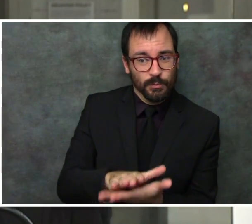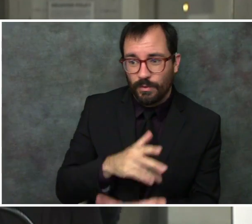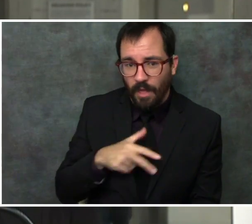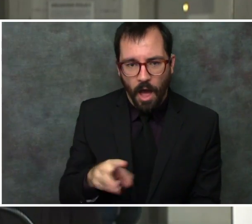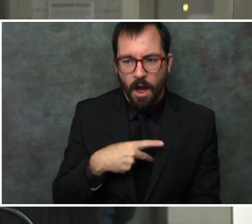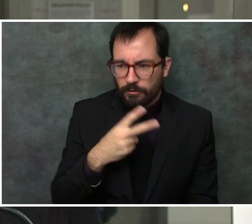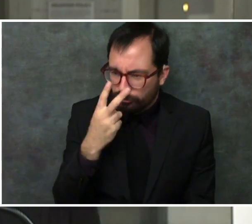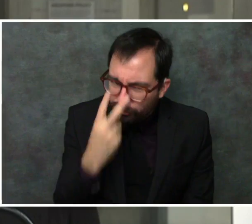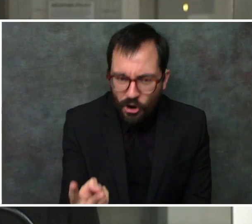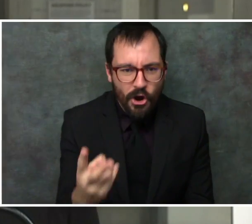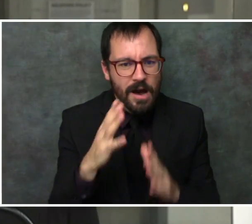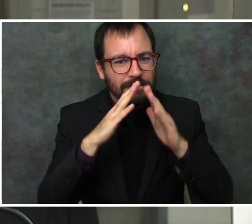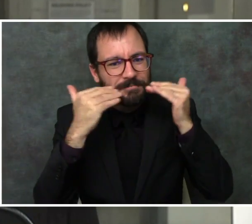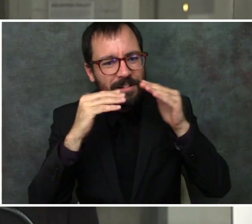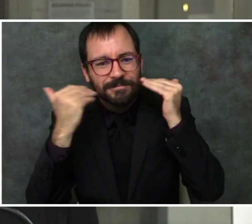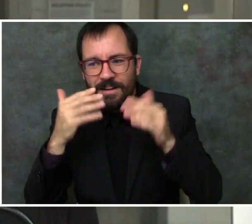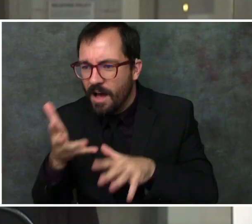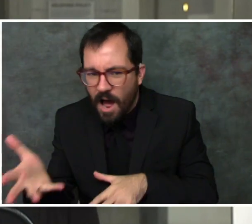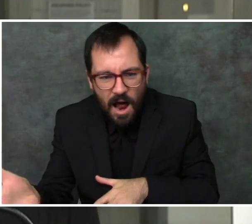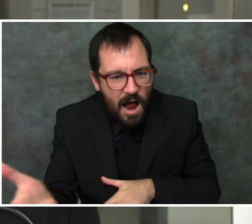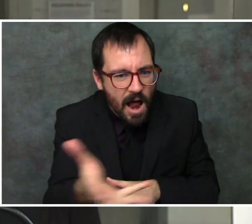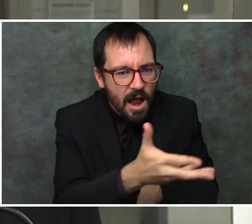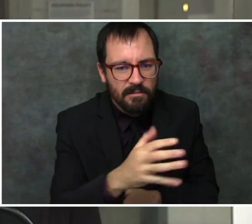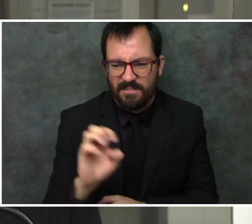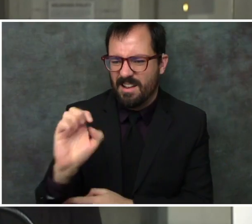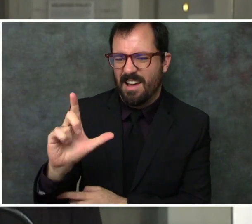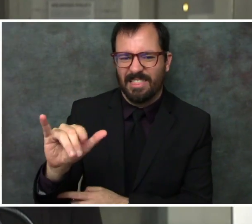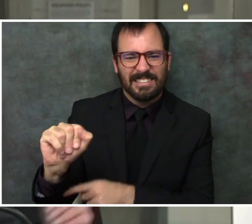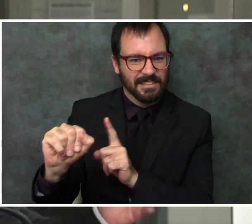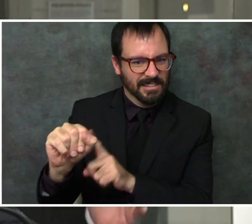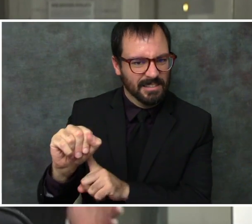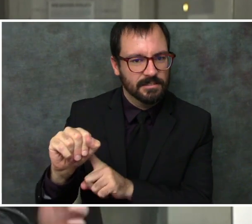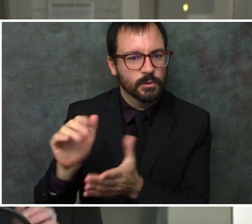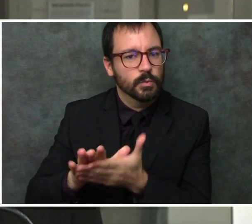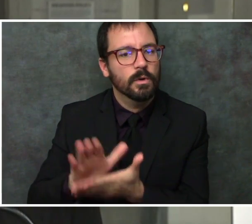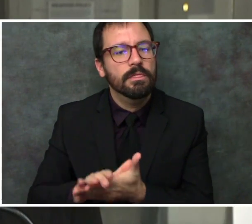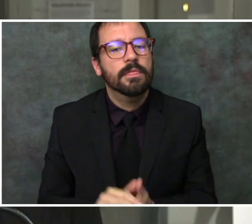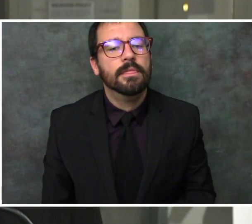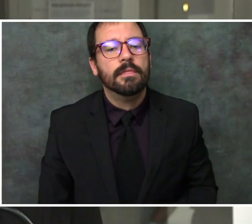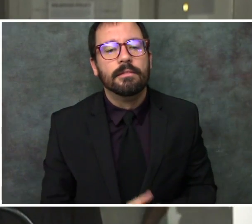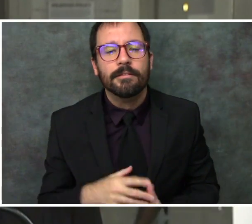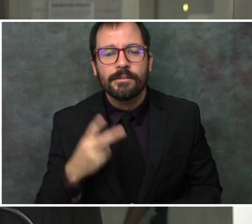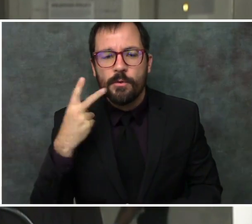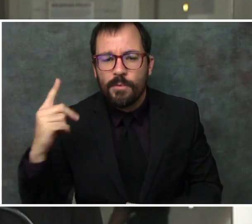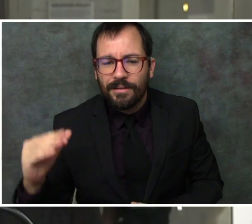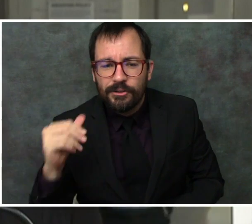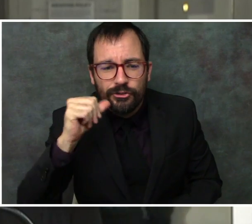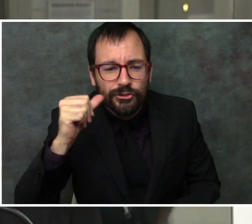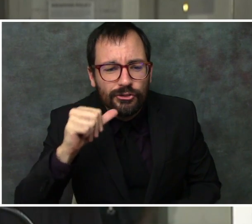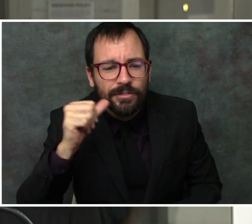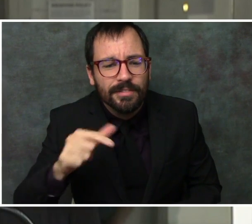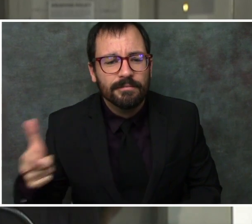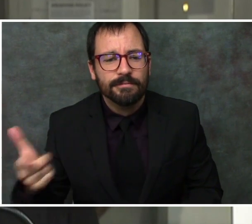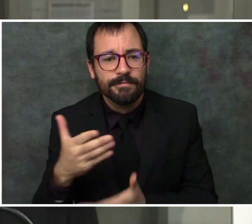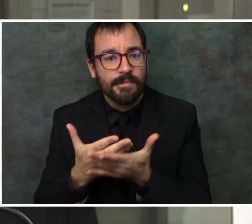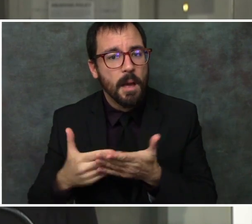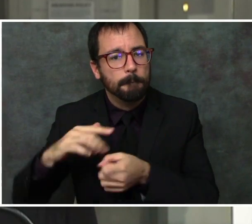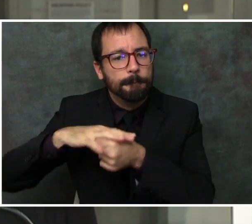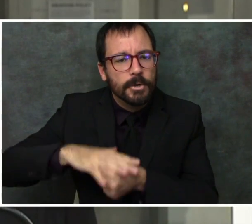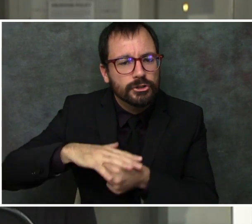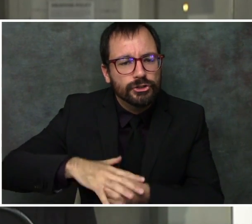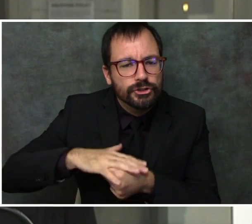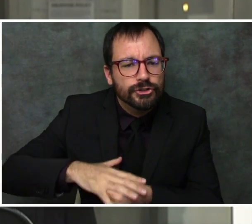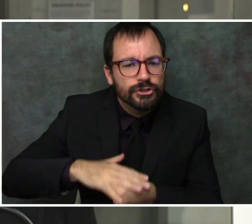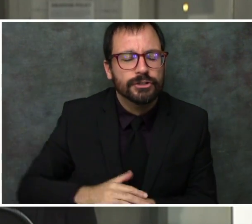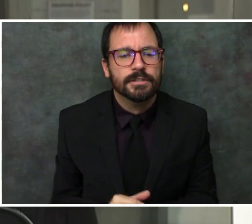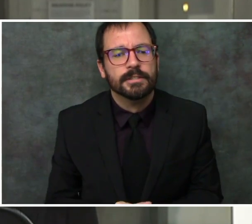Ellis, and I saw a little girl, some of the press was there. There was a line of press and a line of teachers. A little girl ran by us all and hugged her teacher.